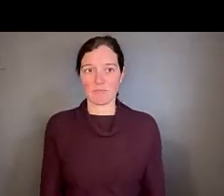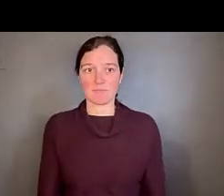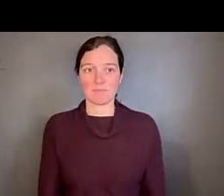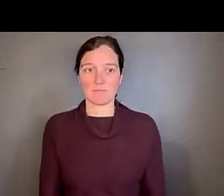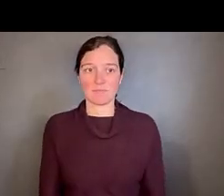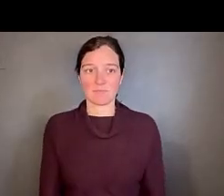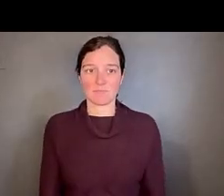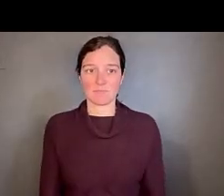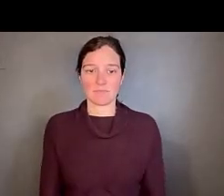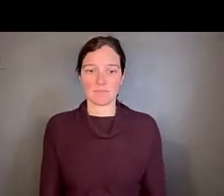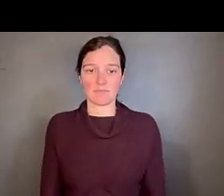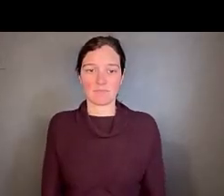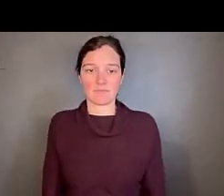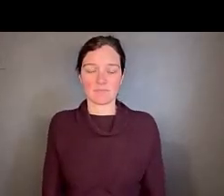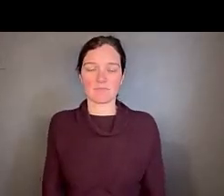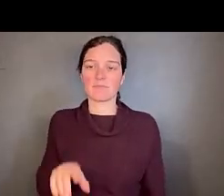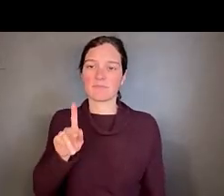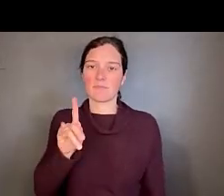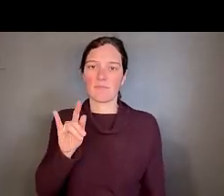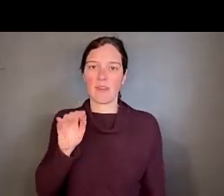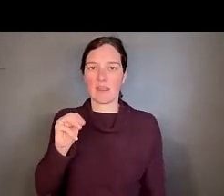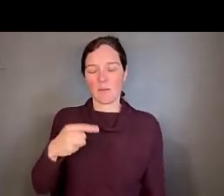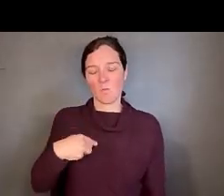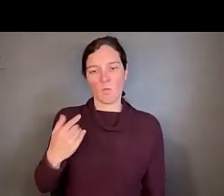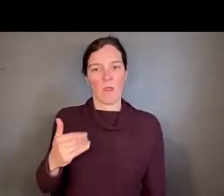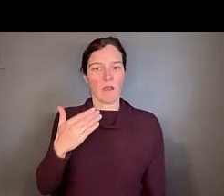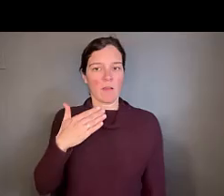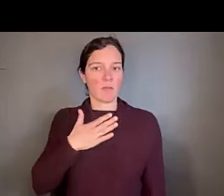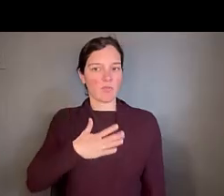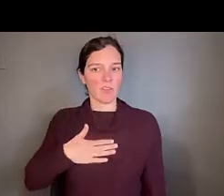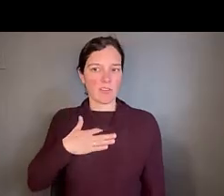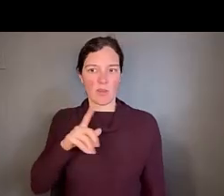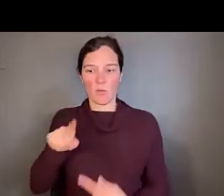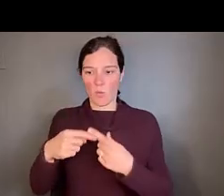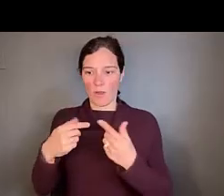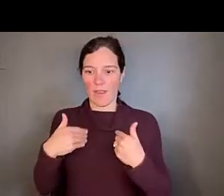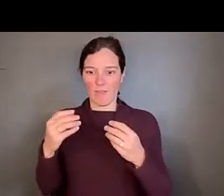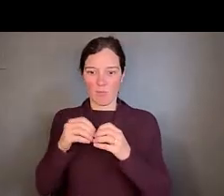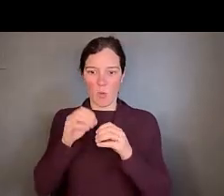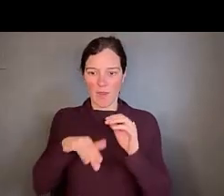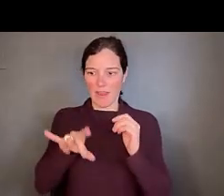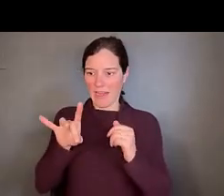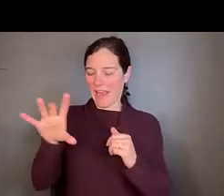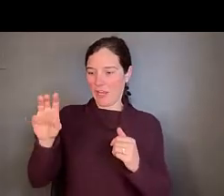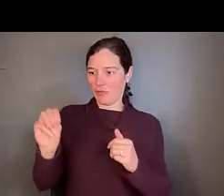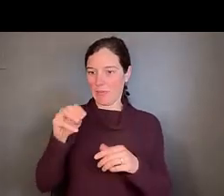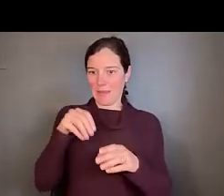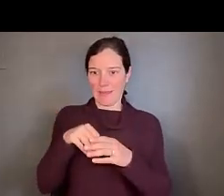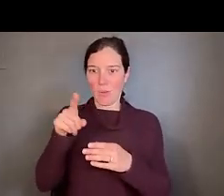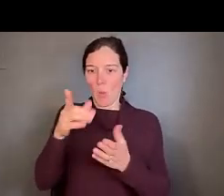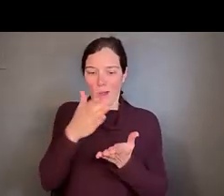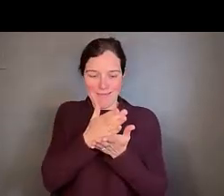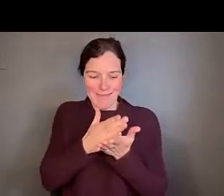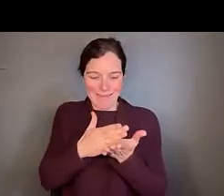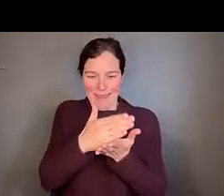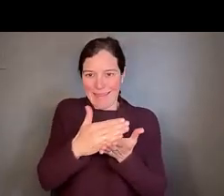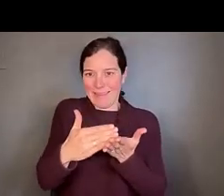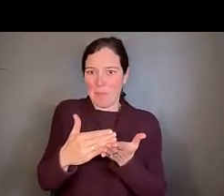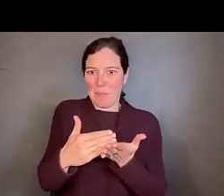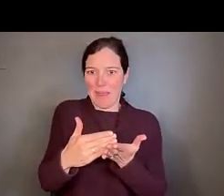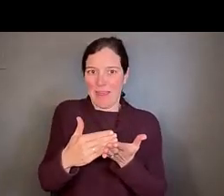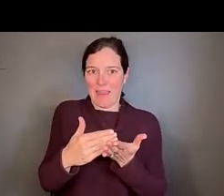Really appreciate that, Donna. When you have more than 800 million going into one slice of that pie that we showed that was so